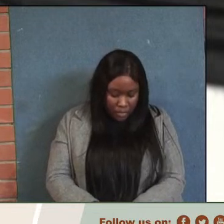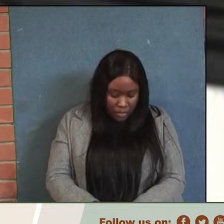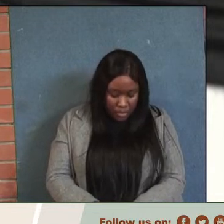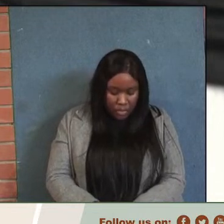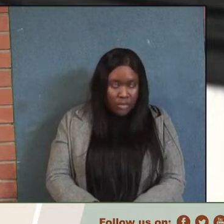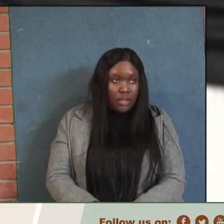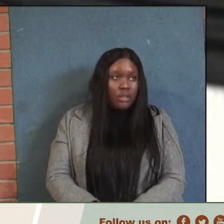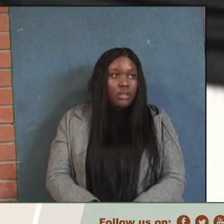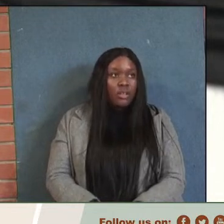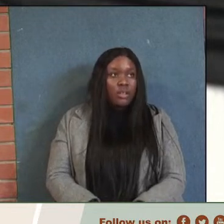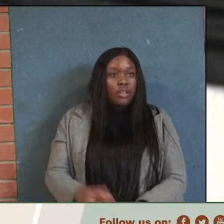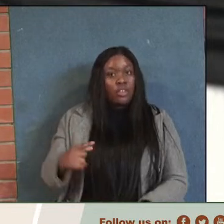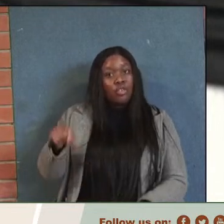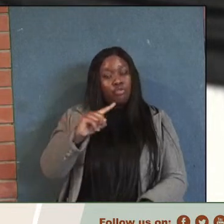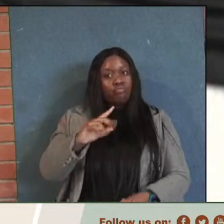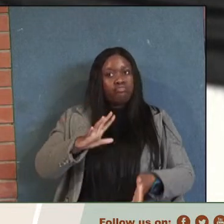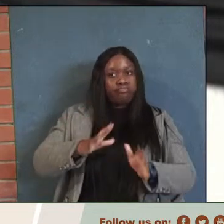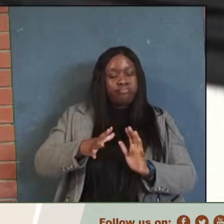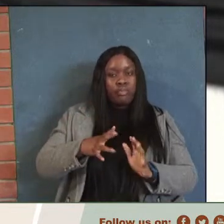your debate,